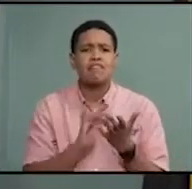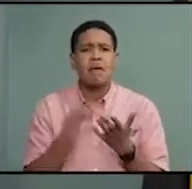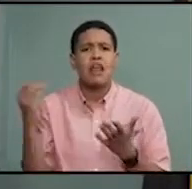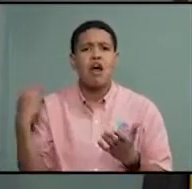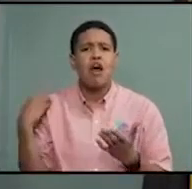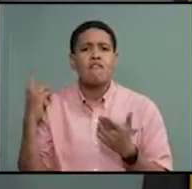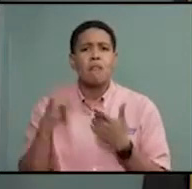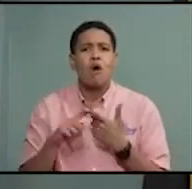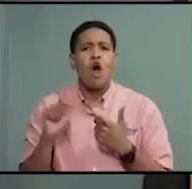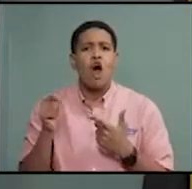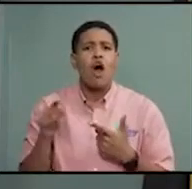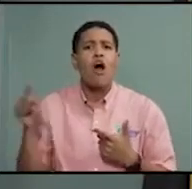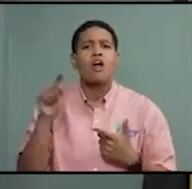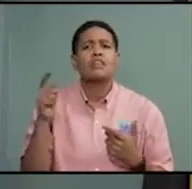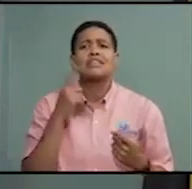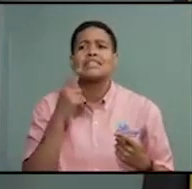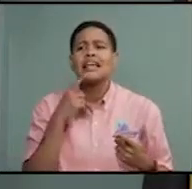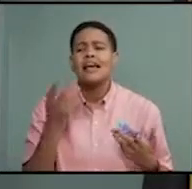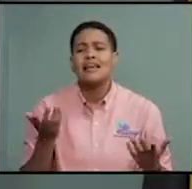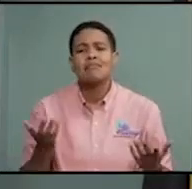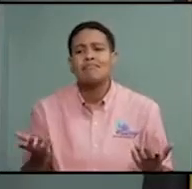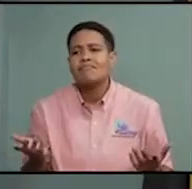others is that,